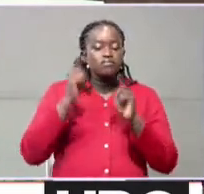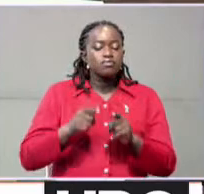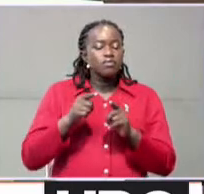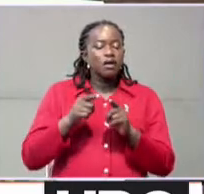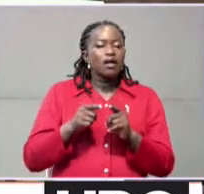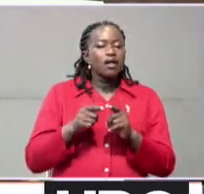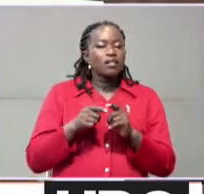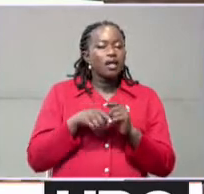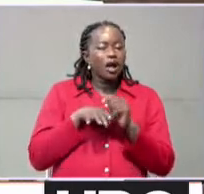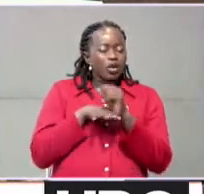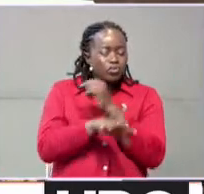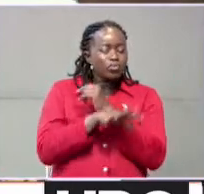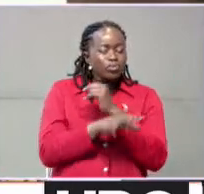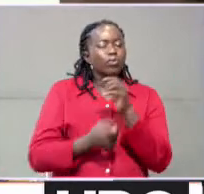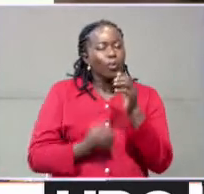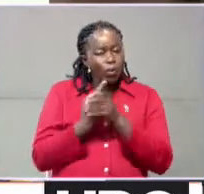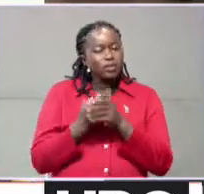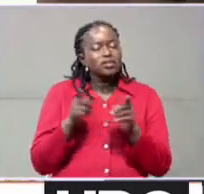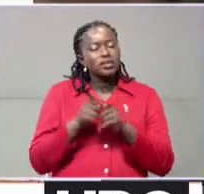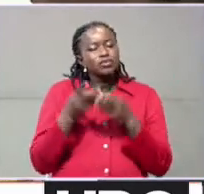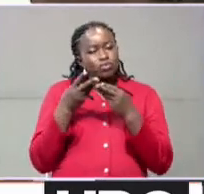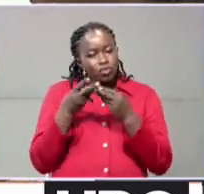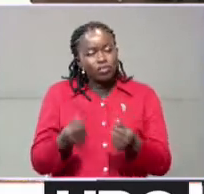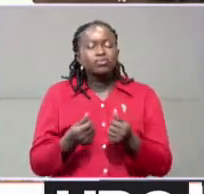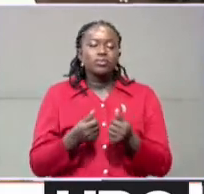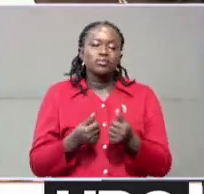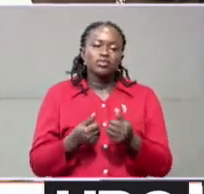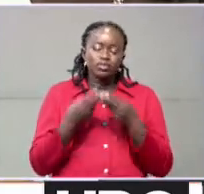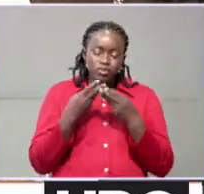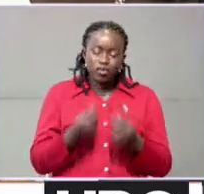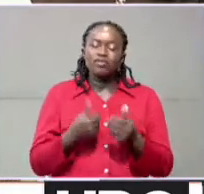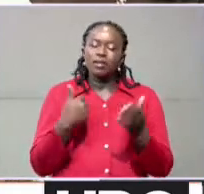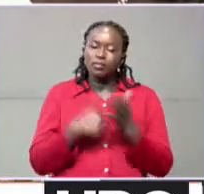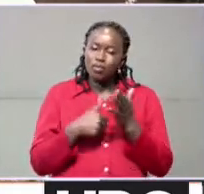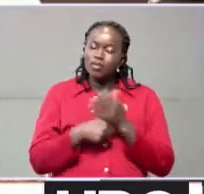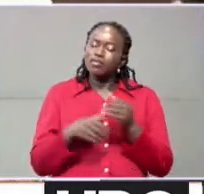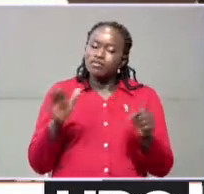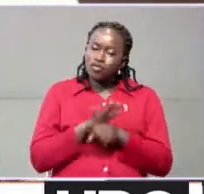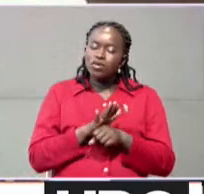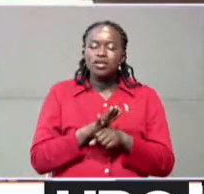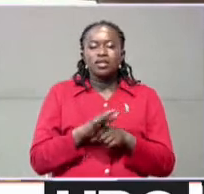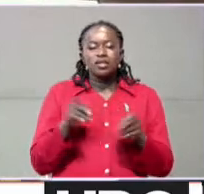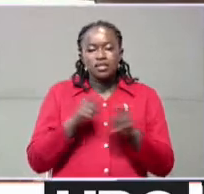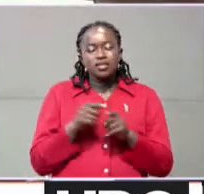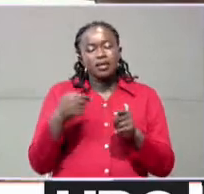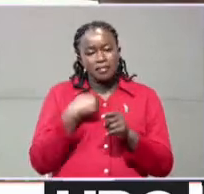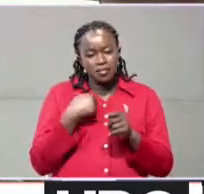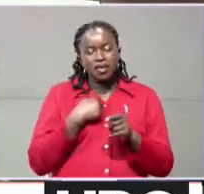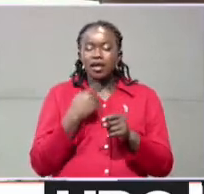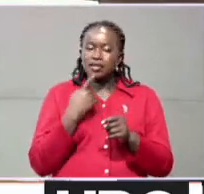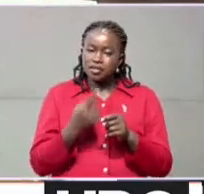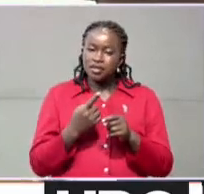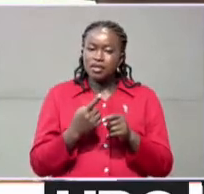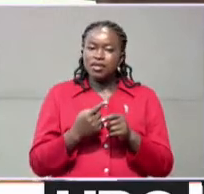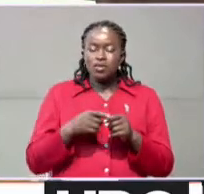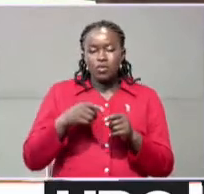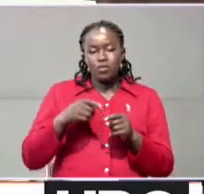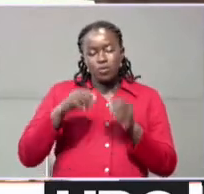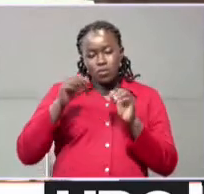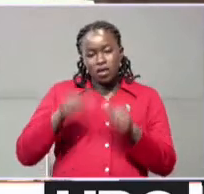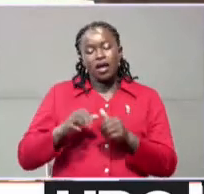solution to the whole problem so i undertake on our on the ministry that we link up with